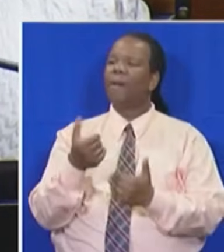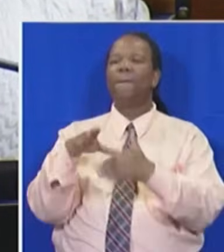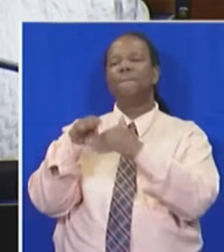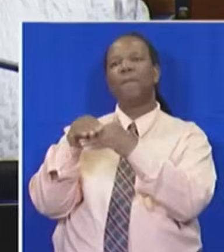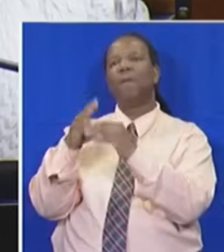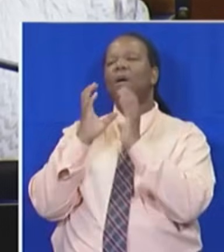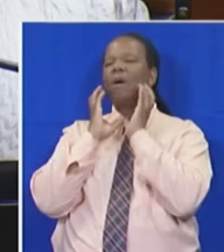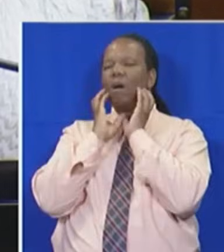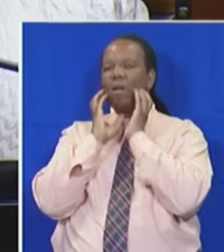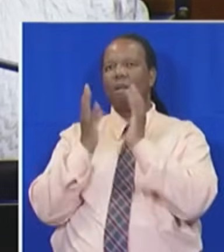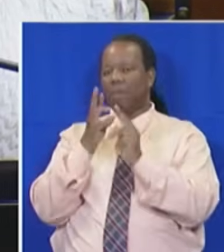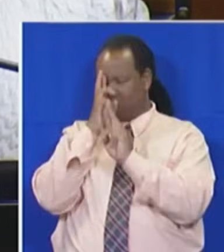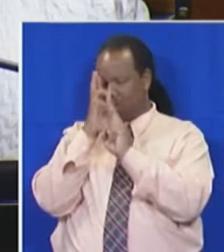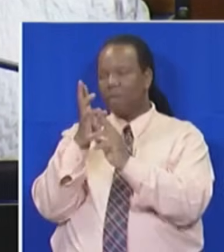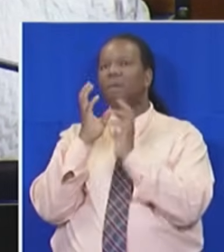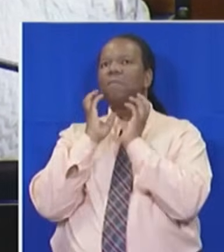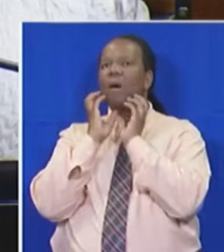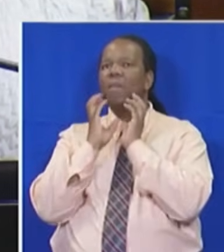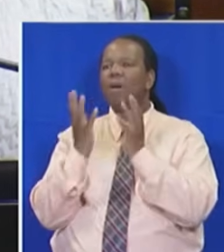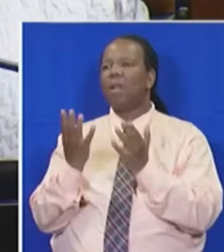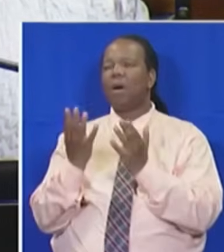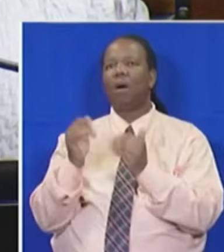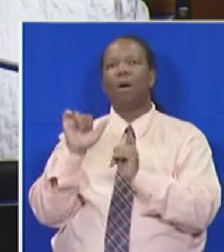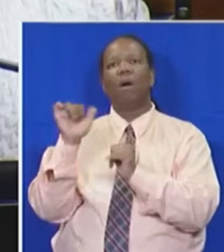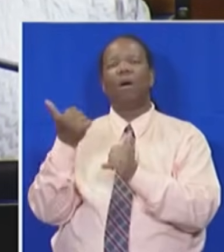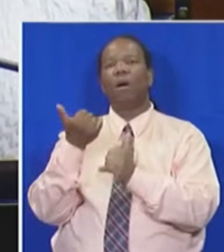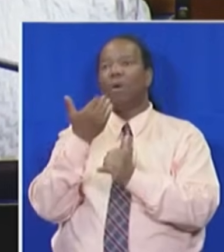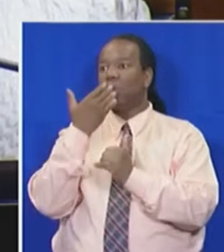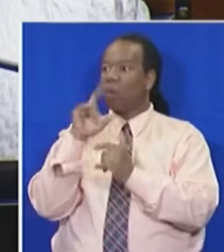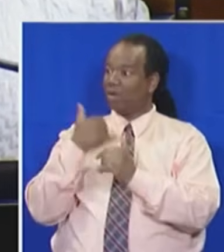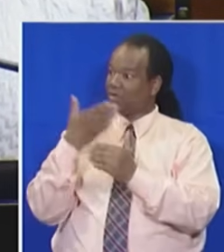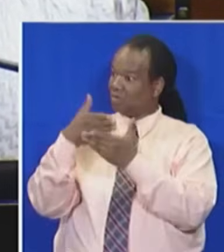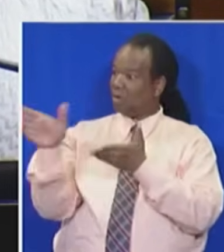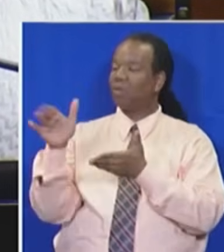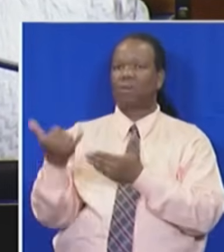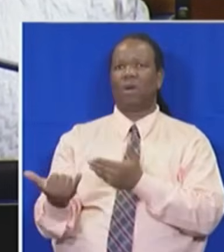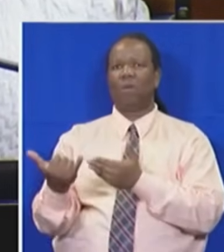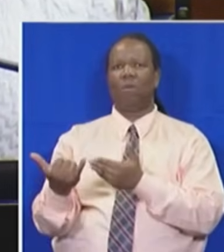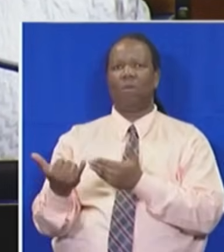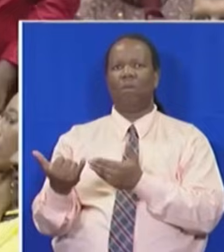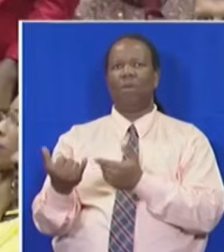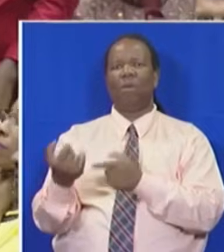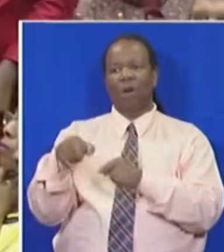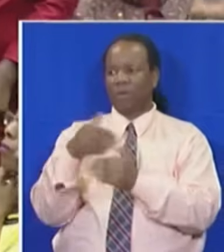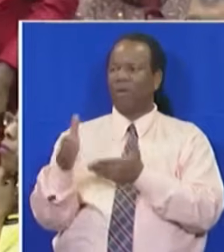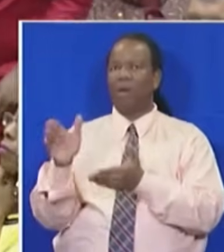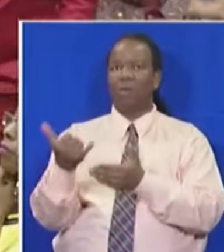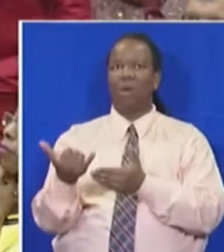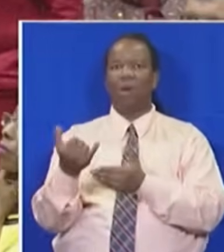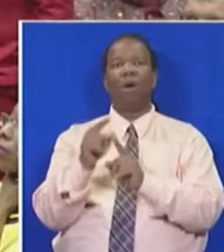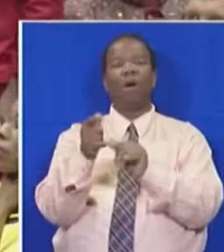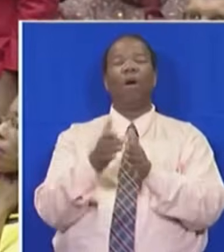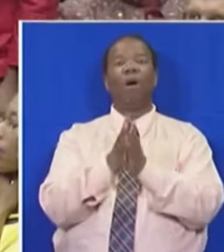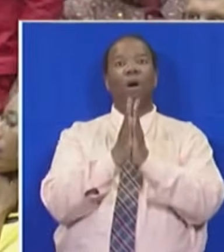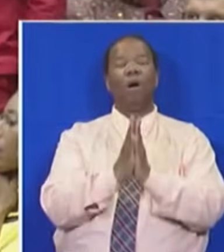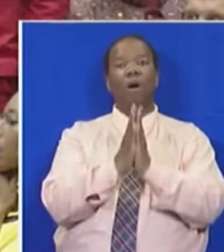anything. Honorable Malema, if you want to kill us, house. Kill us now. May I you ask can call soldiers to come and kill us now.